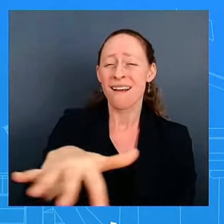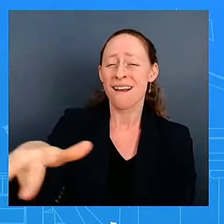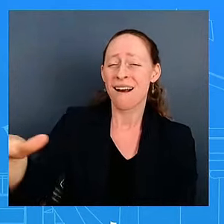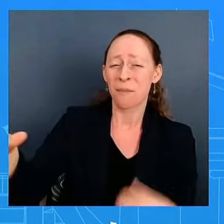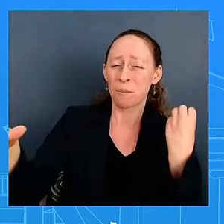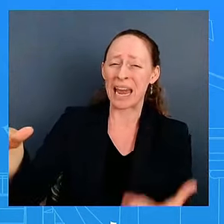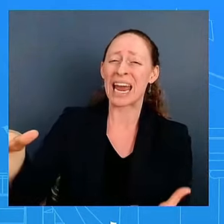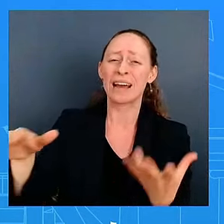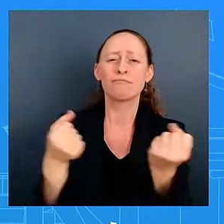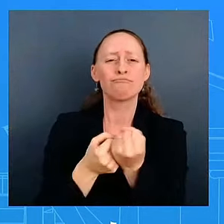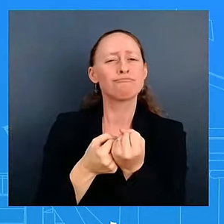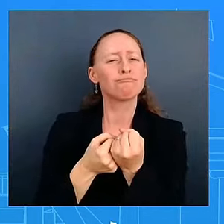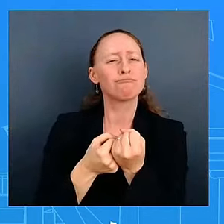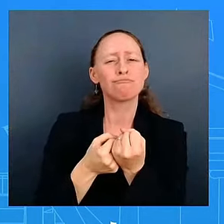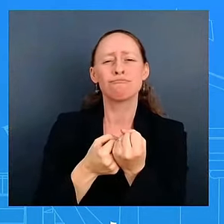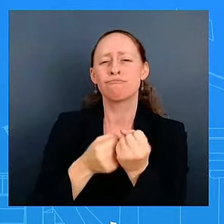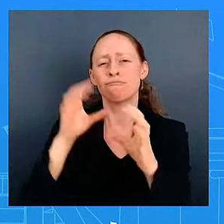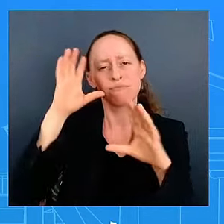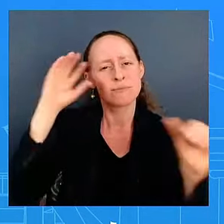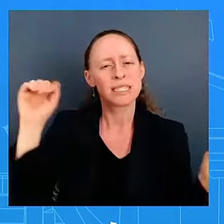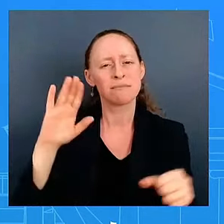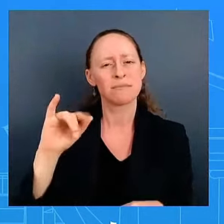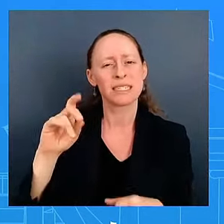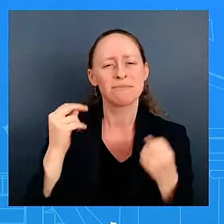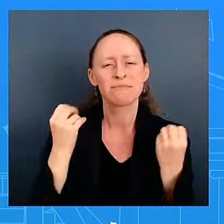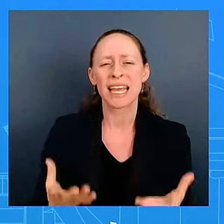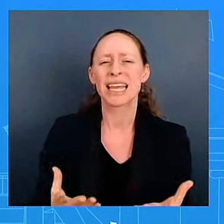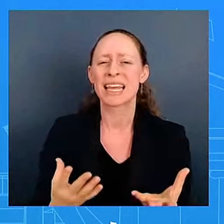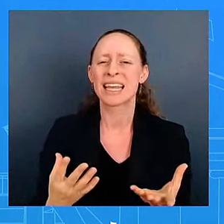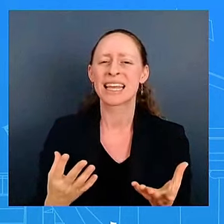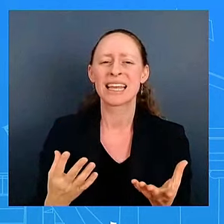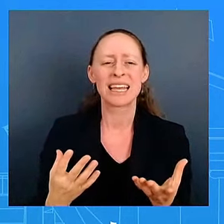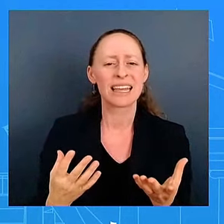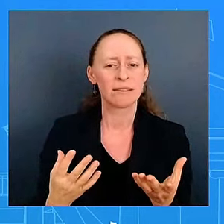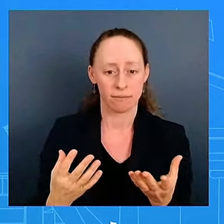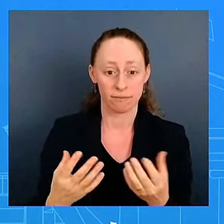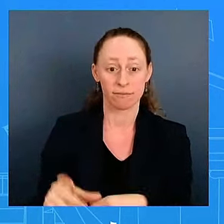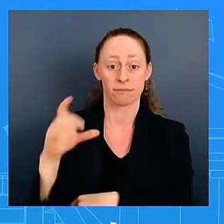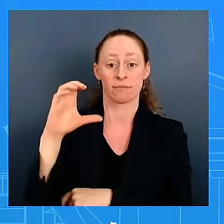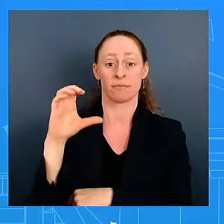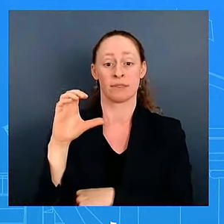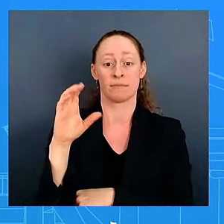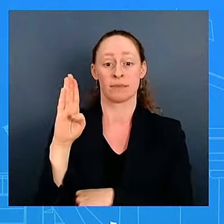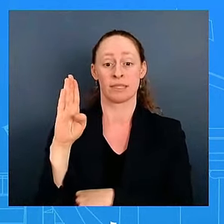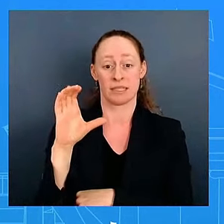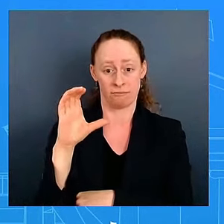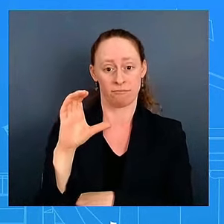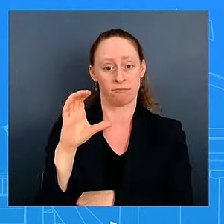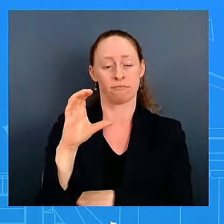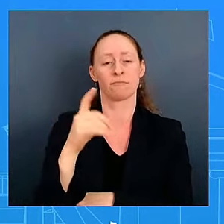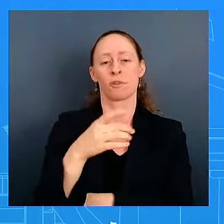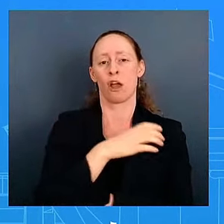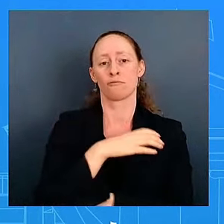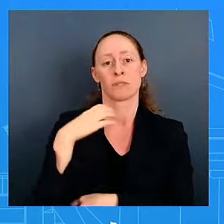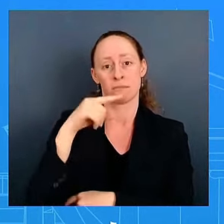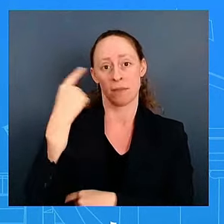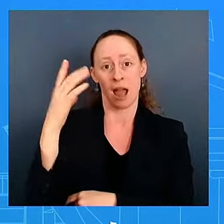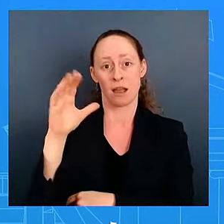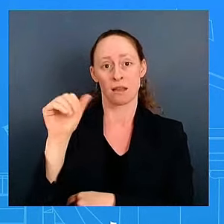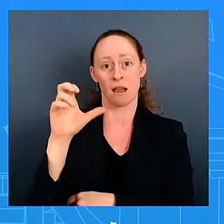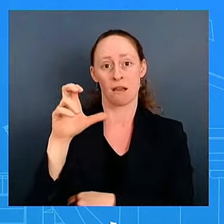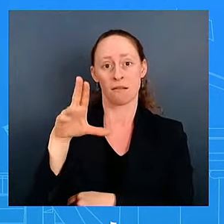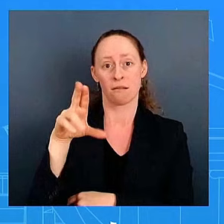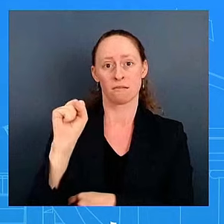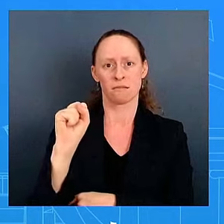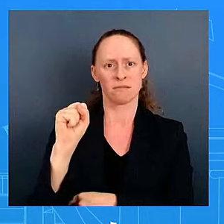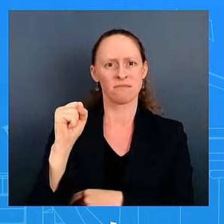CBC, who gave a full support, the Congressional Black Caucus, for folks who are watching and are not sure what CBC is.